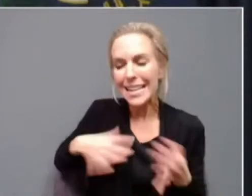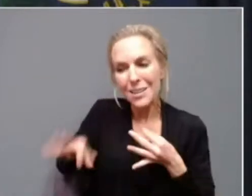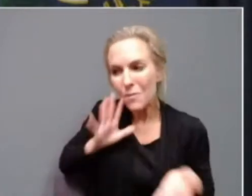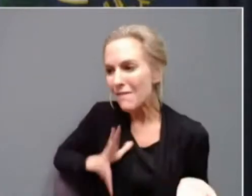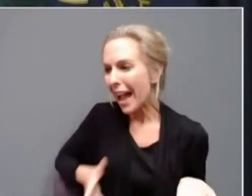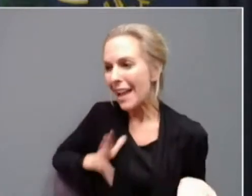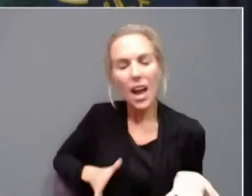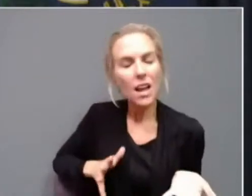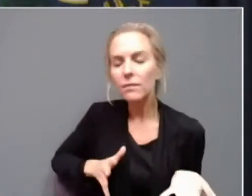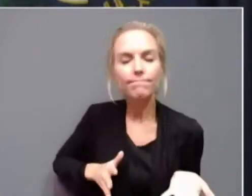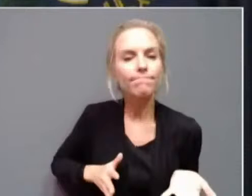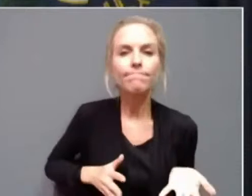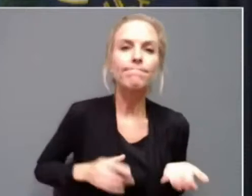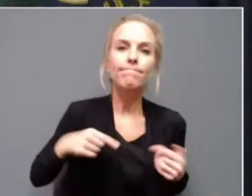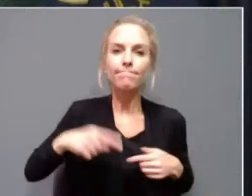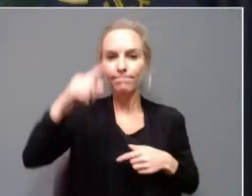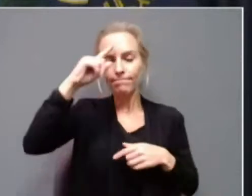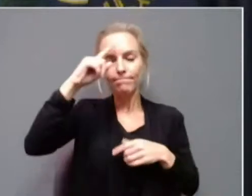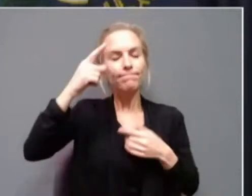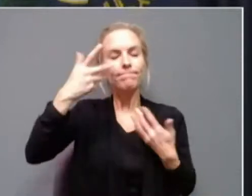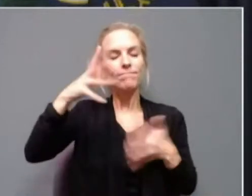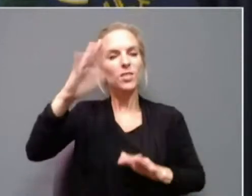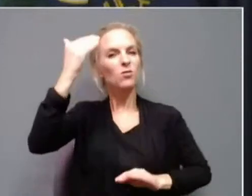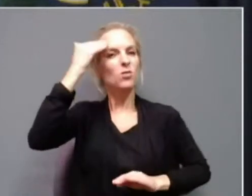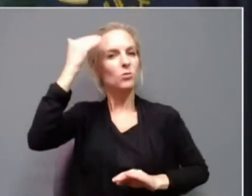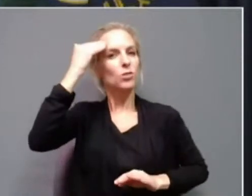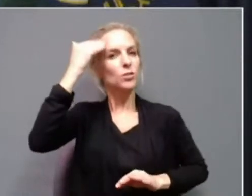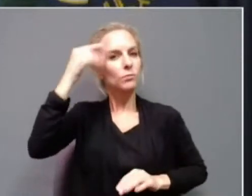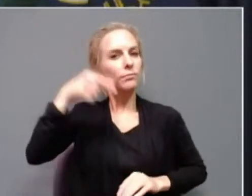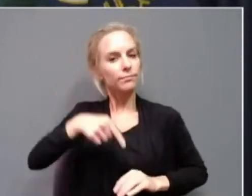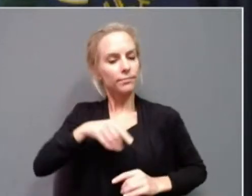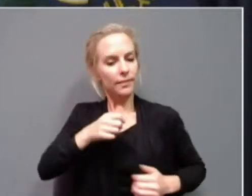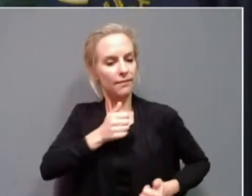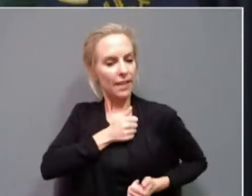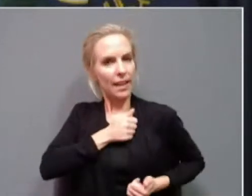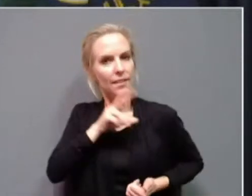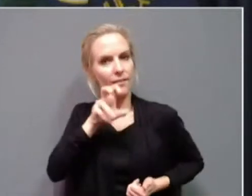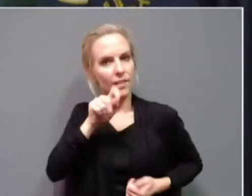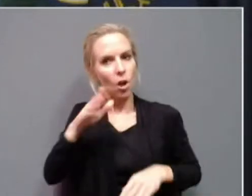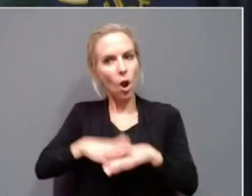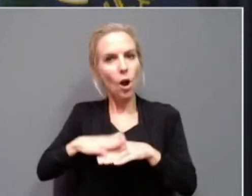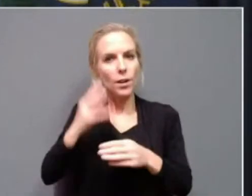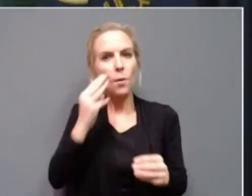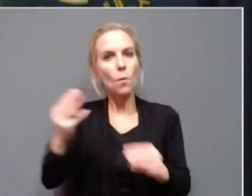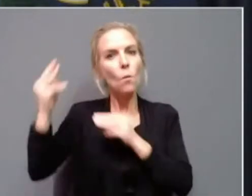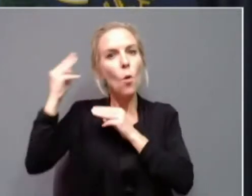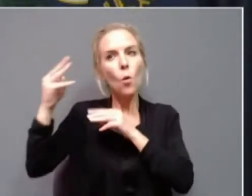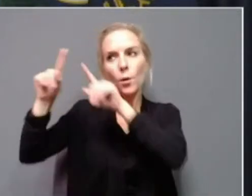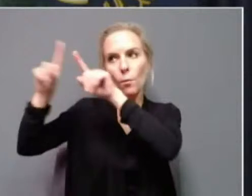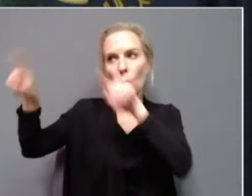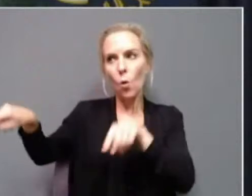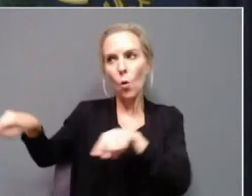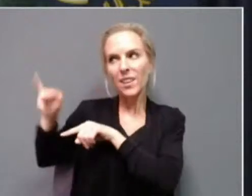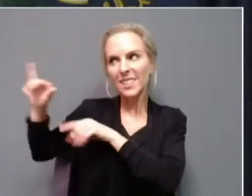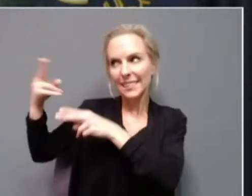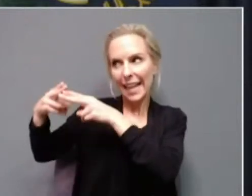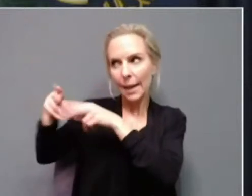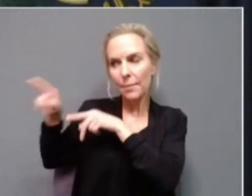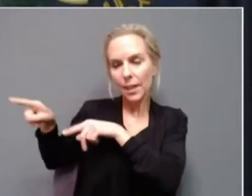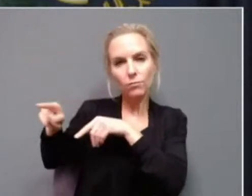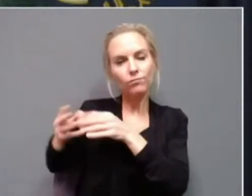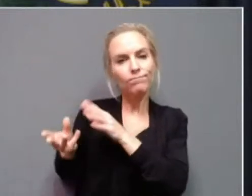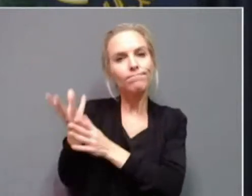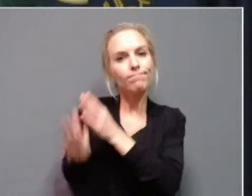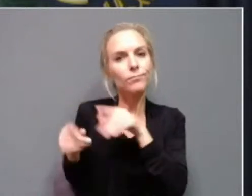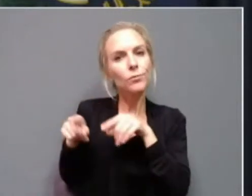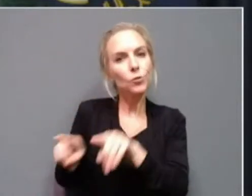case, it wasn't. He's one of the veterans on our memorial board that we lost during COVID last year. That's